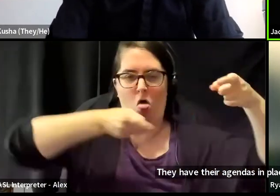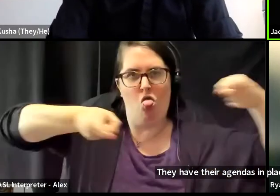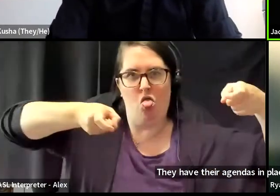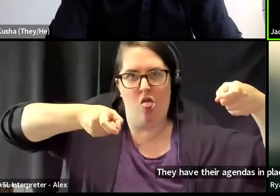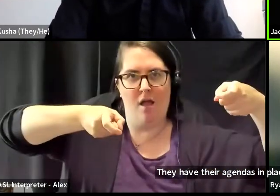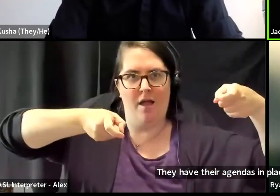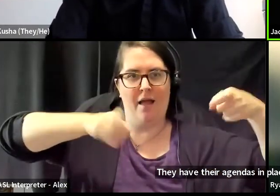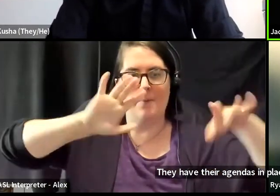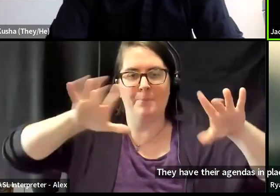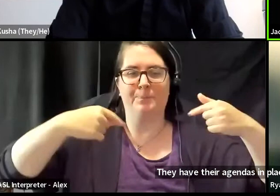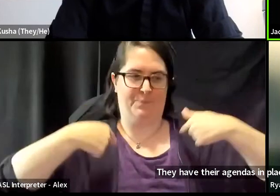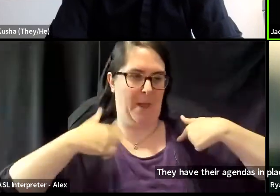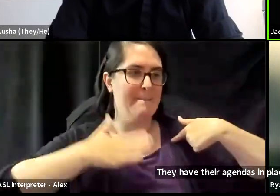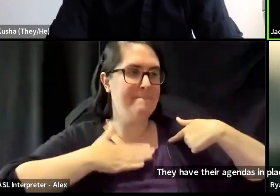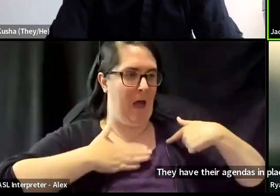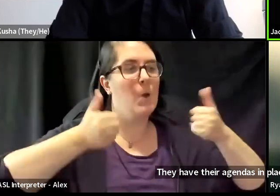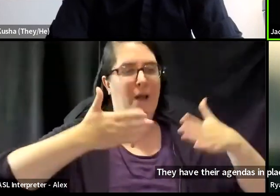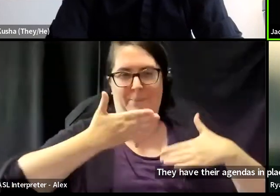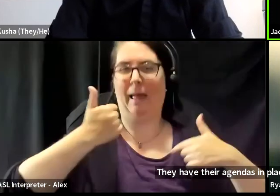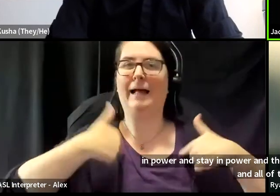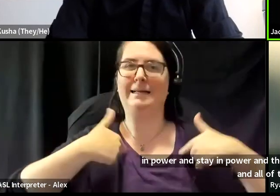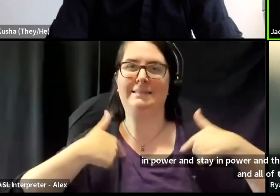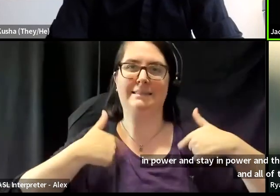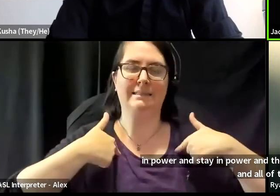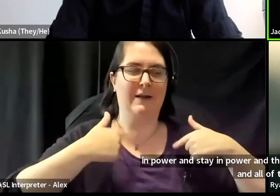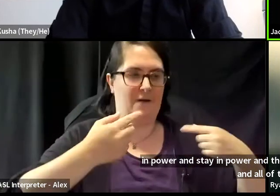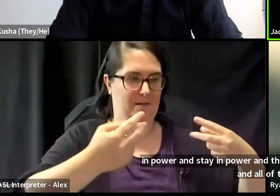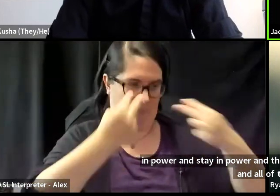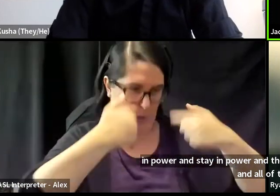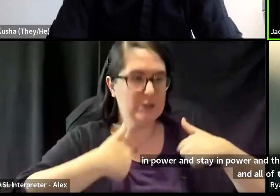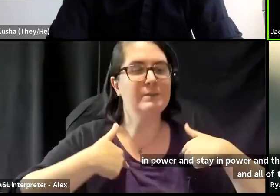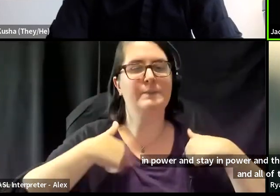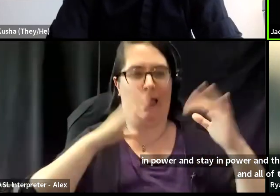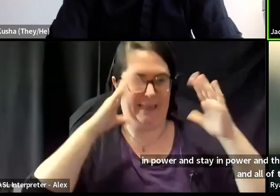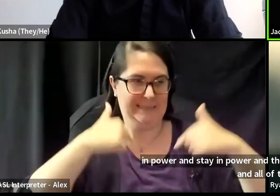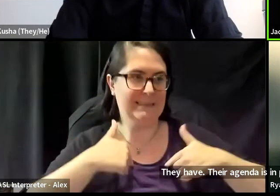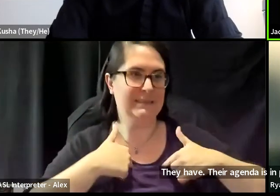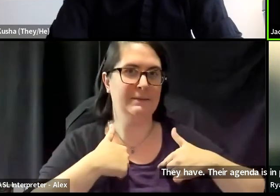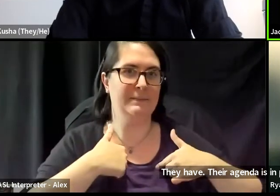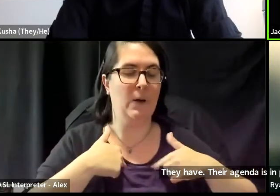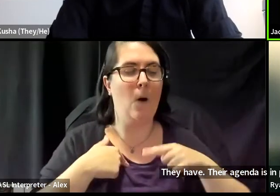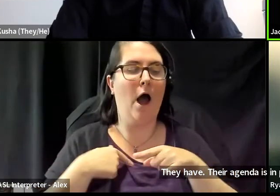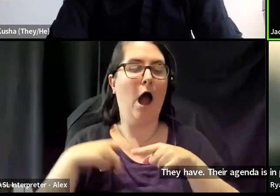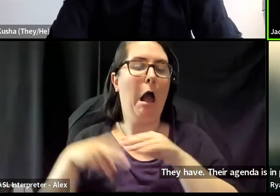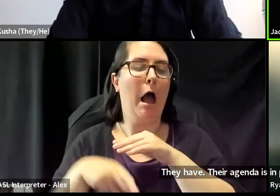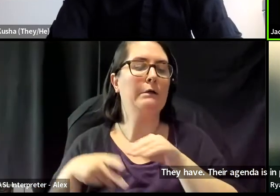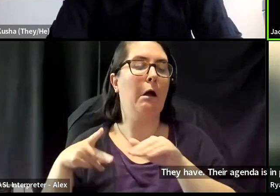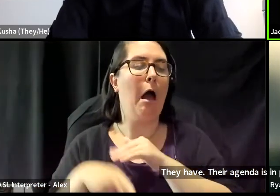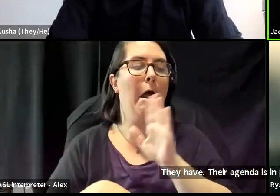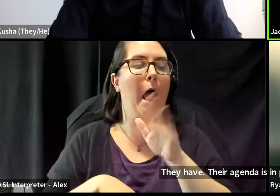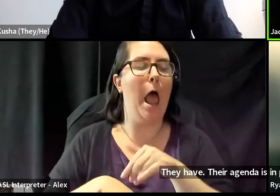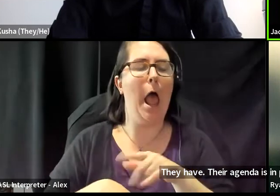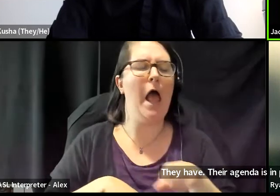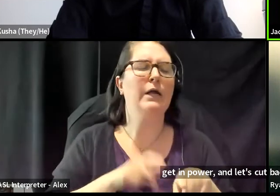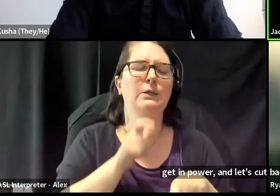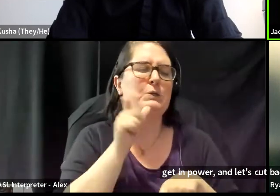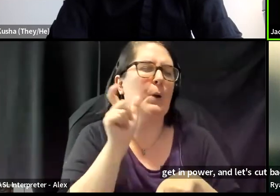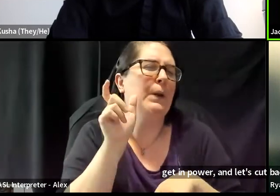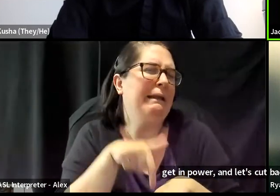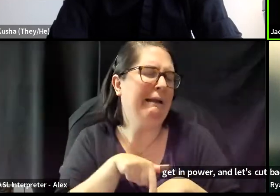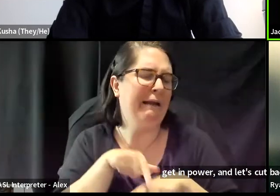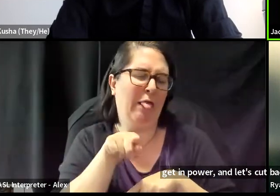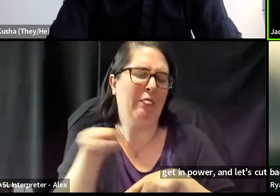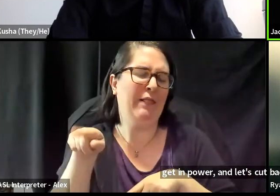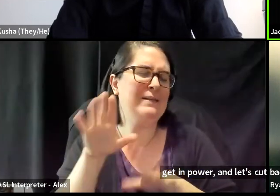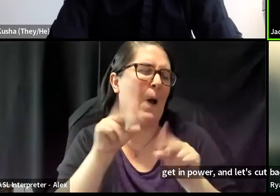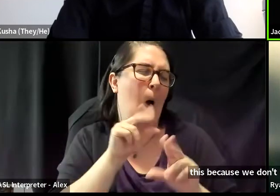everyone, oh, this is the way it should be done. And let's cut back on this and let's cut this because we don't really need that. That's